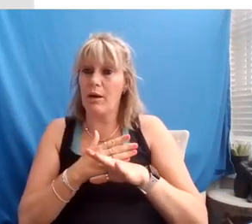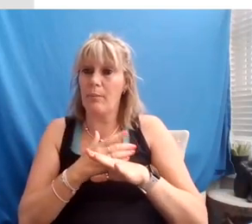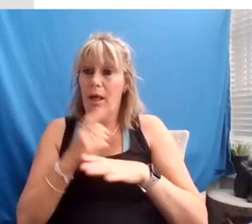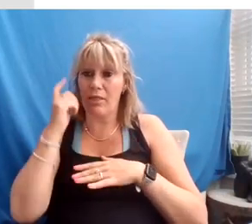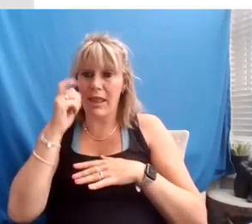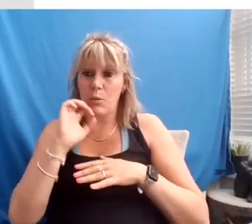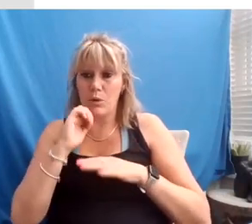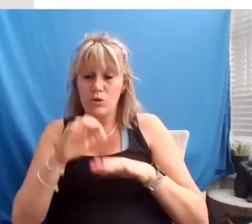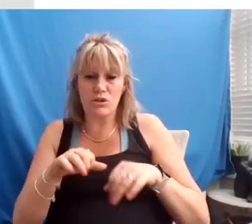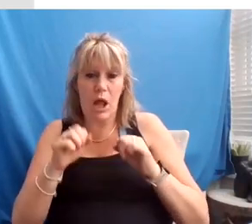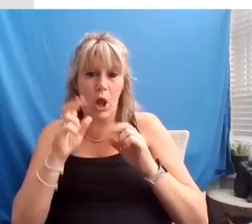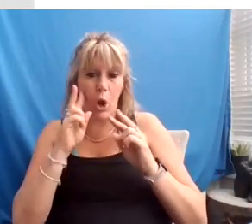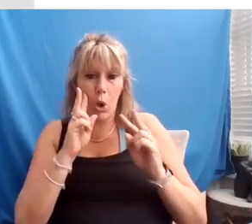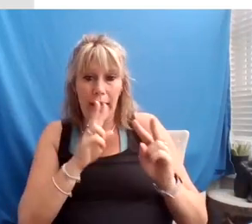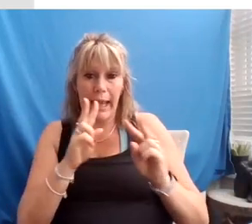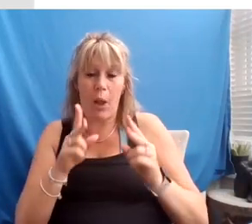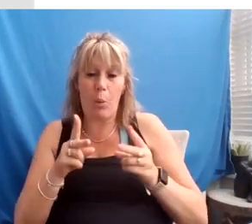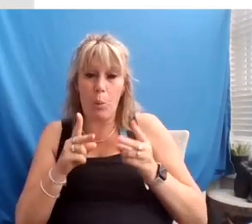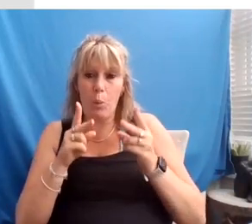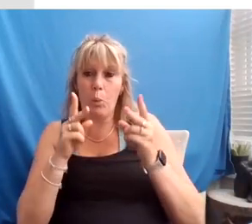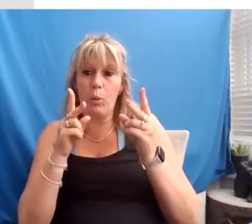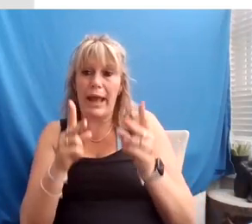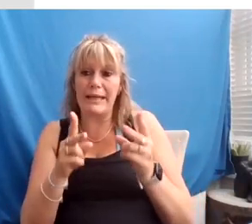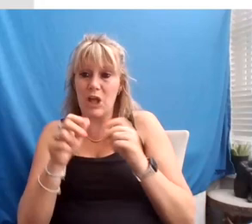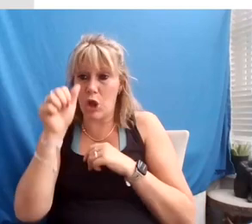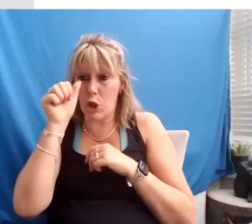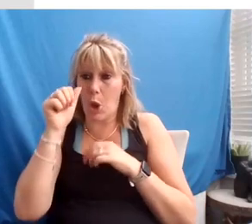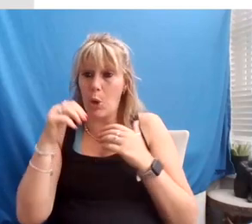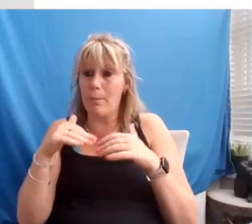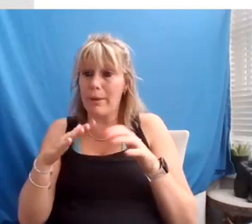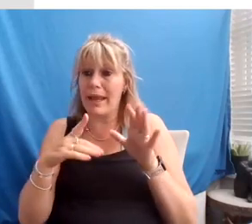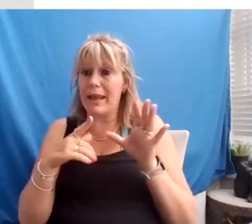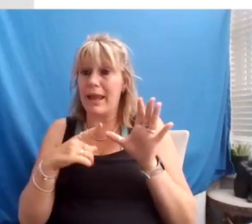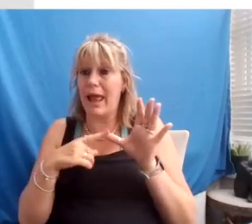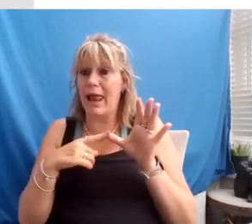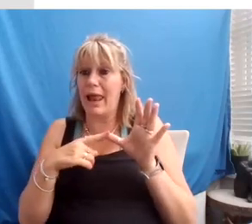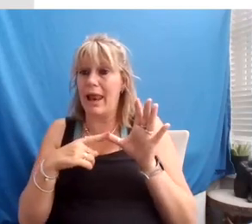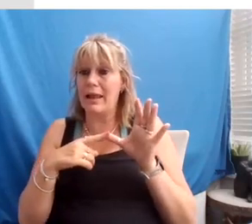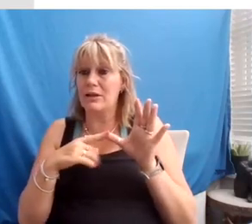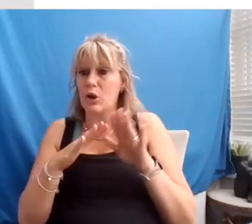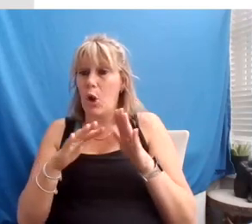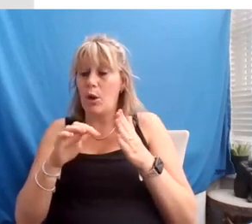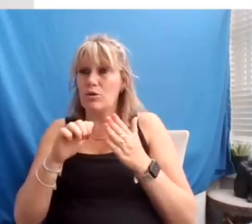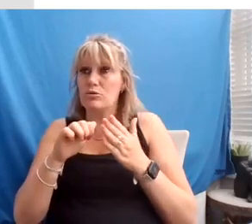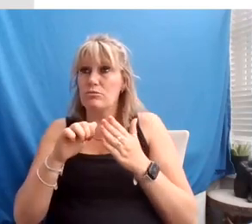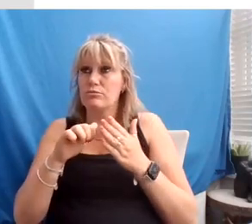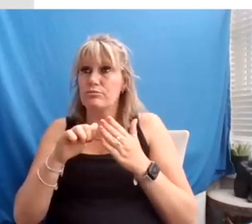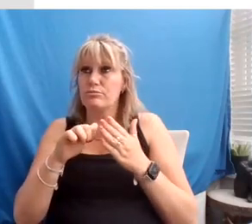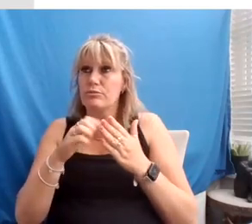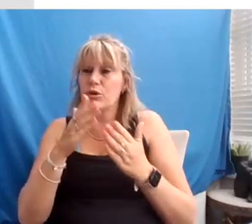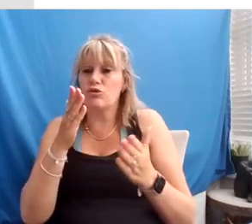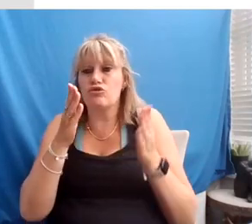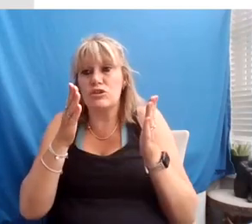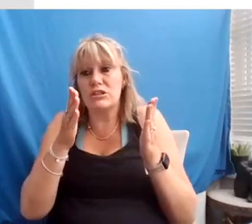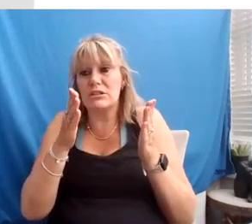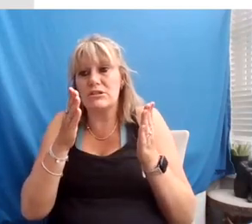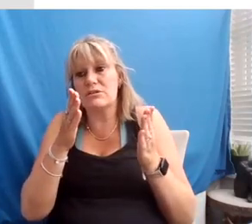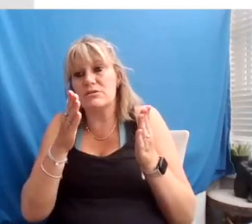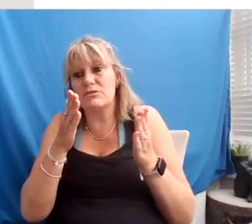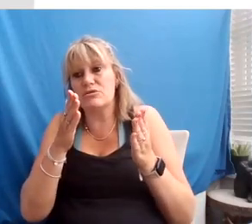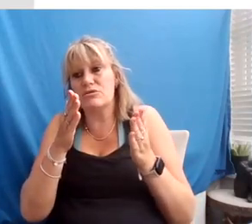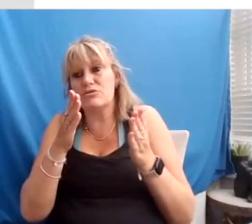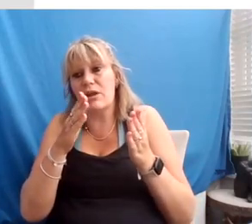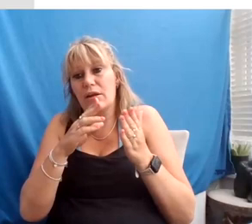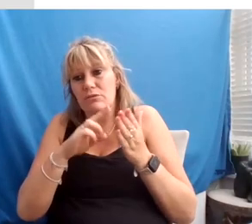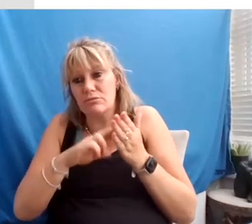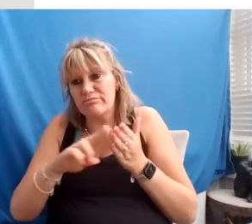start looking at ways that we can do. I mean, I know you've done all sorts of non-traditional printing technique already on the Tuesday Art Club sessions, haven't